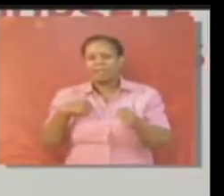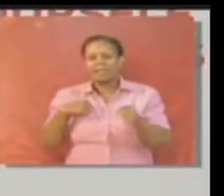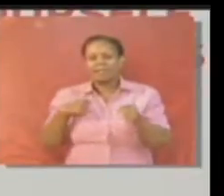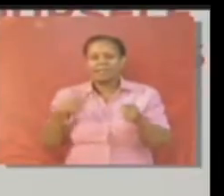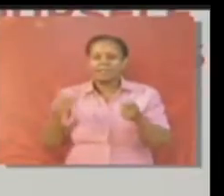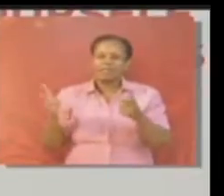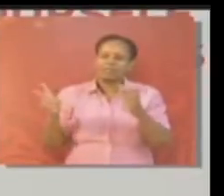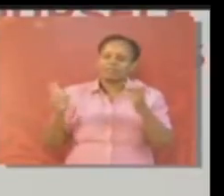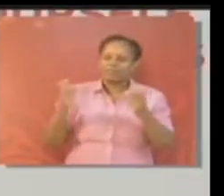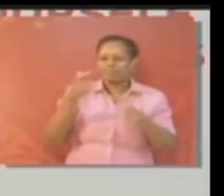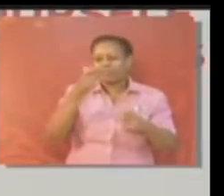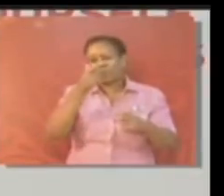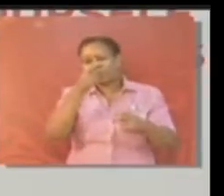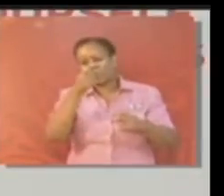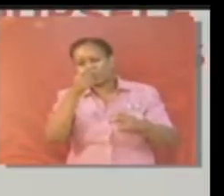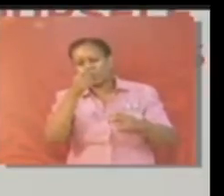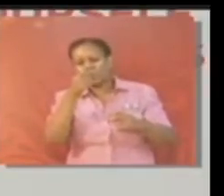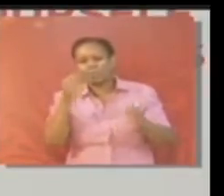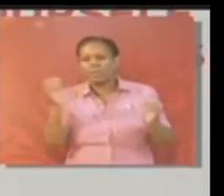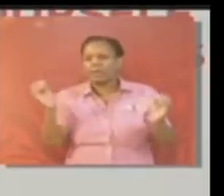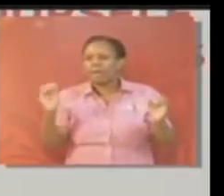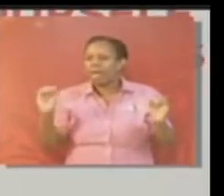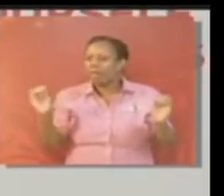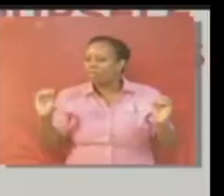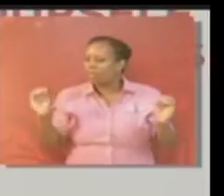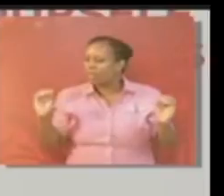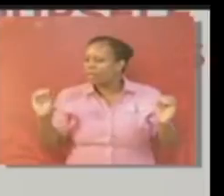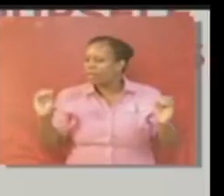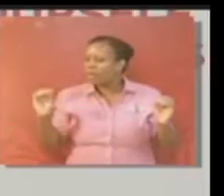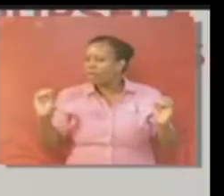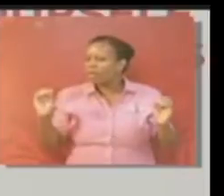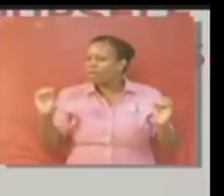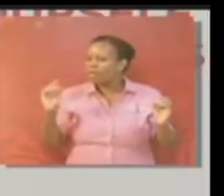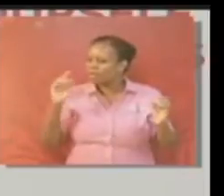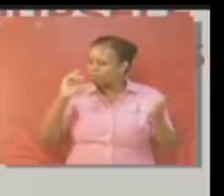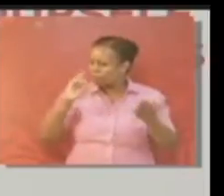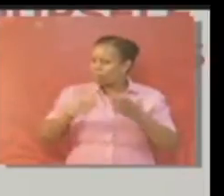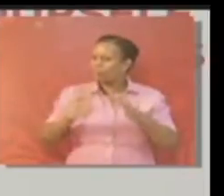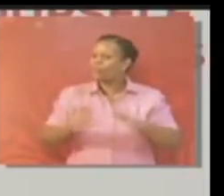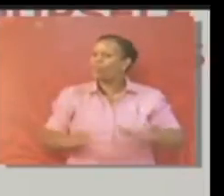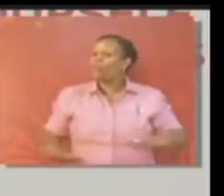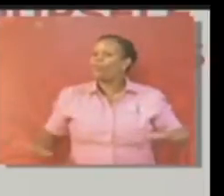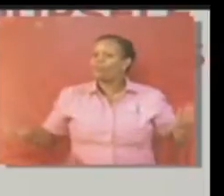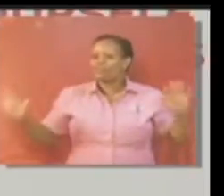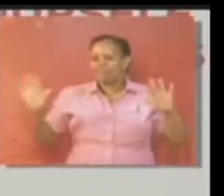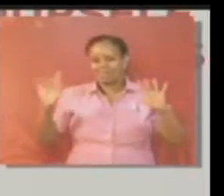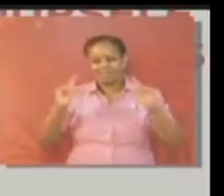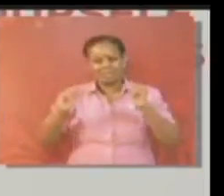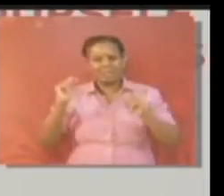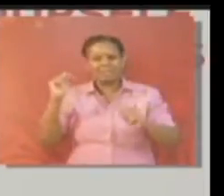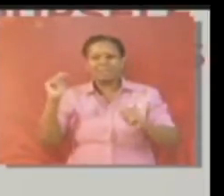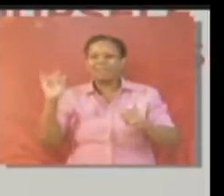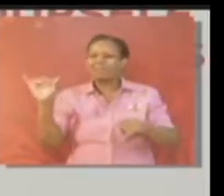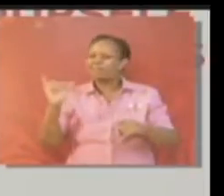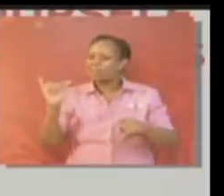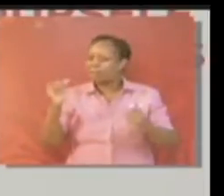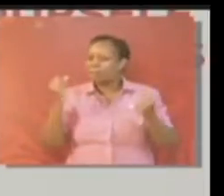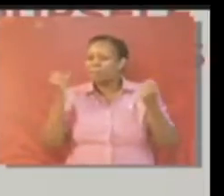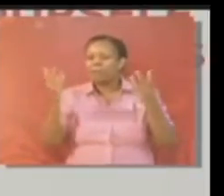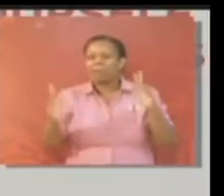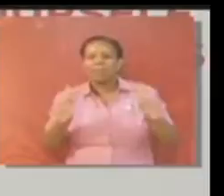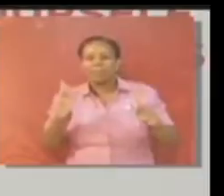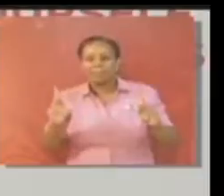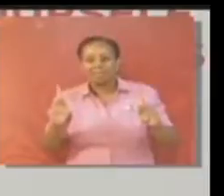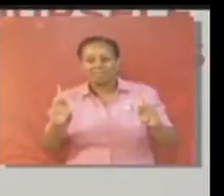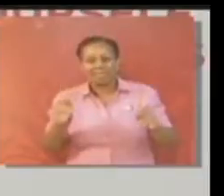could probably agree or disagree, of all the public health measures. People have on masks, they are social distances,